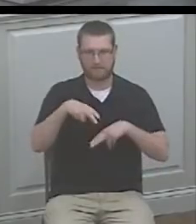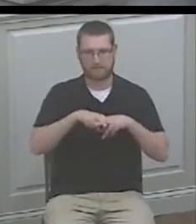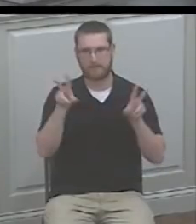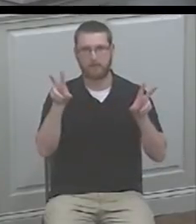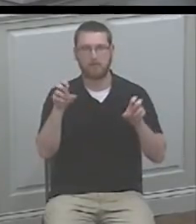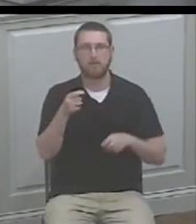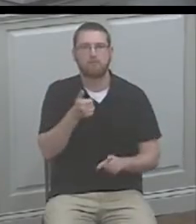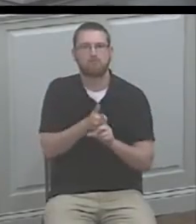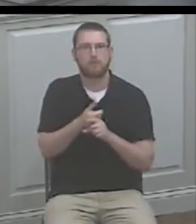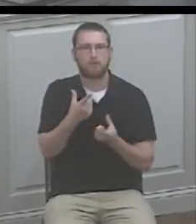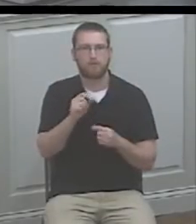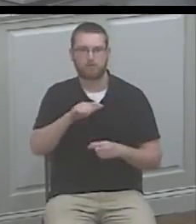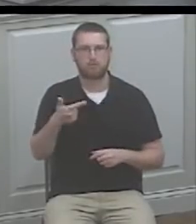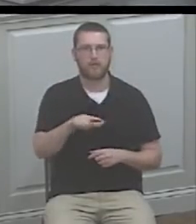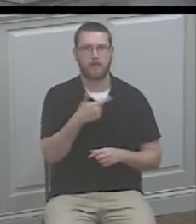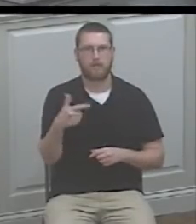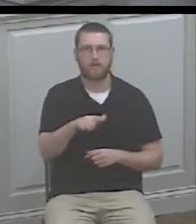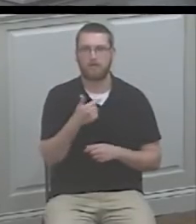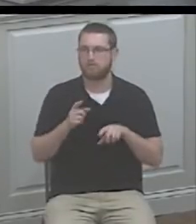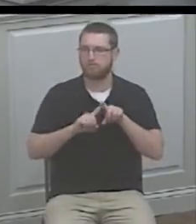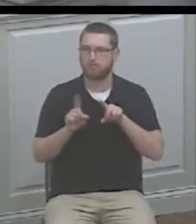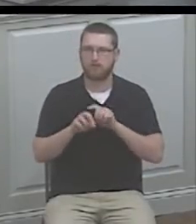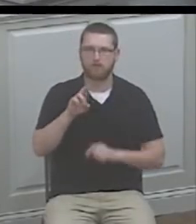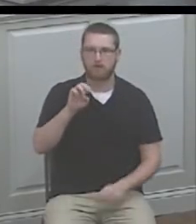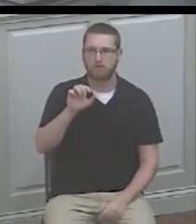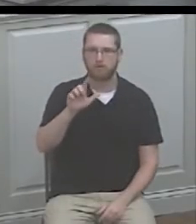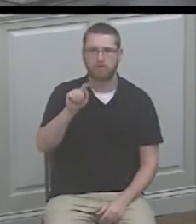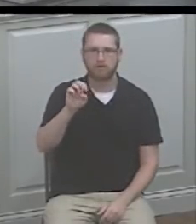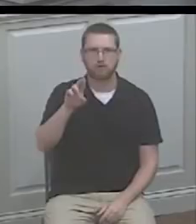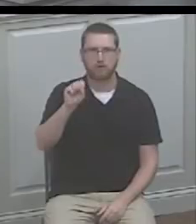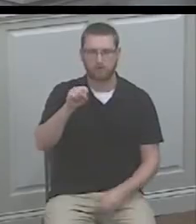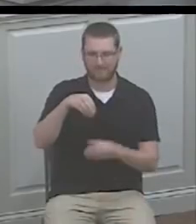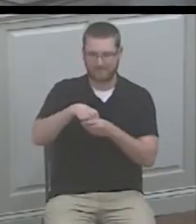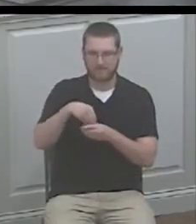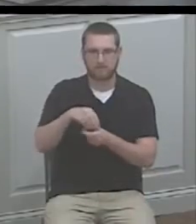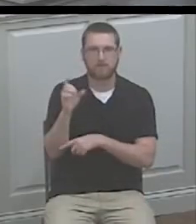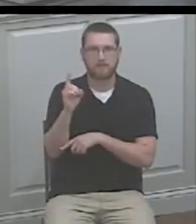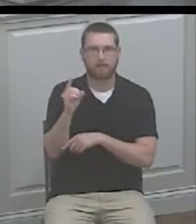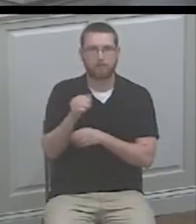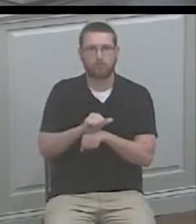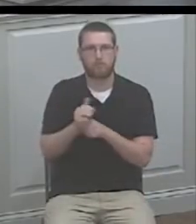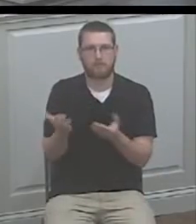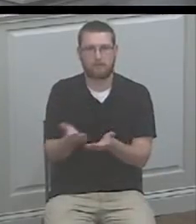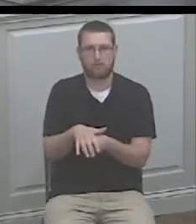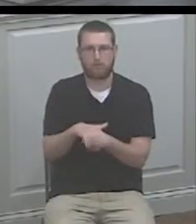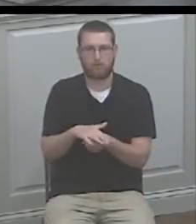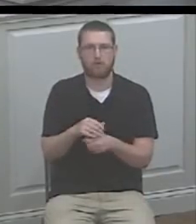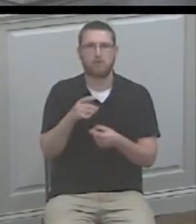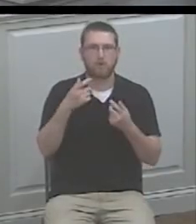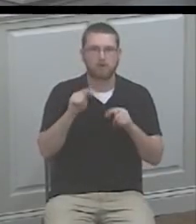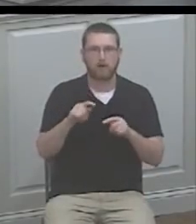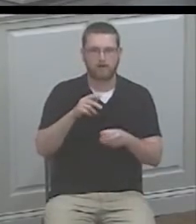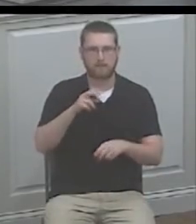will, is rotate that amongst realtors in the real estate industry here, and so I'm just trying to